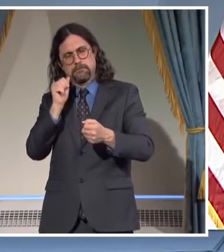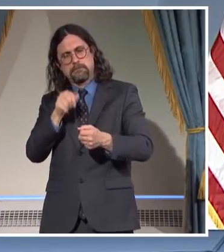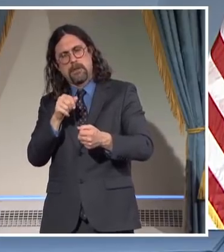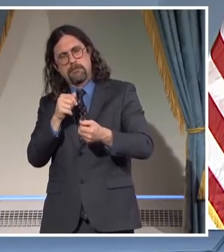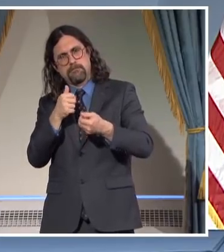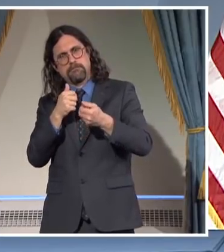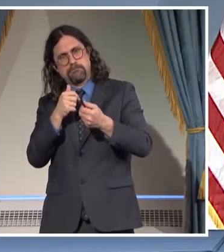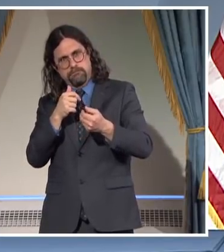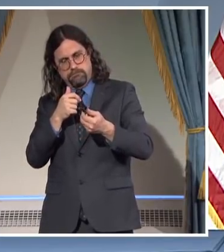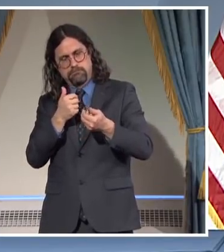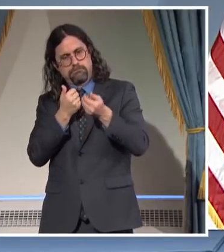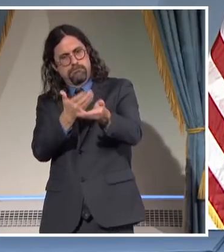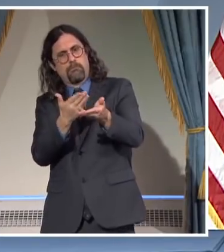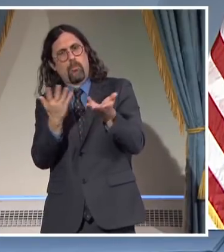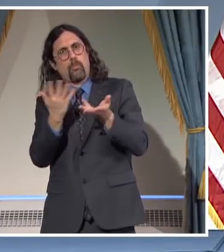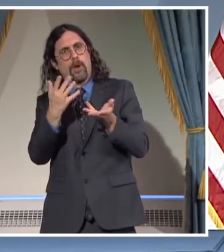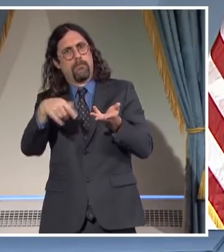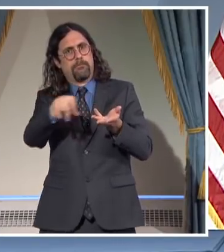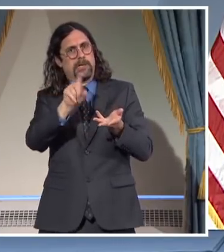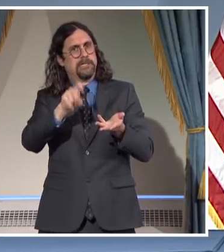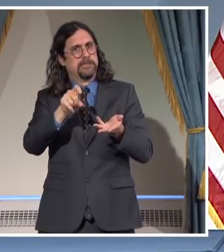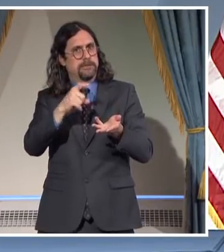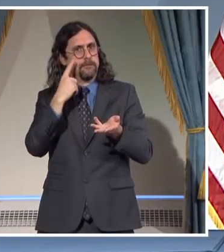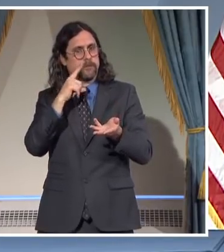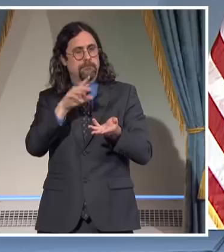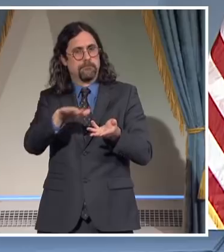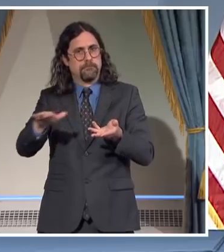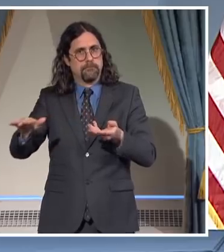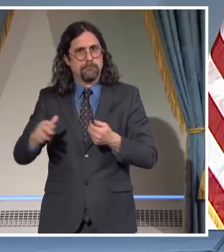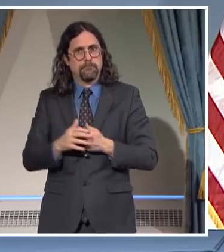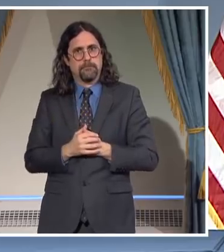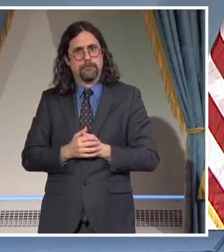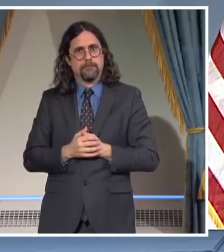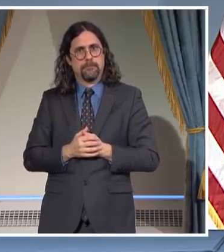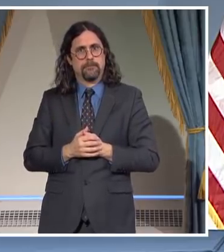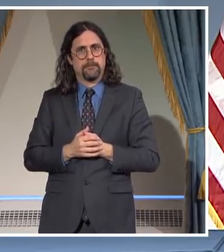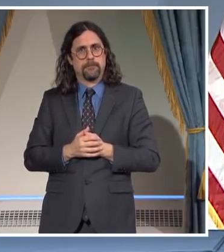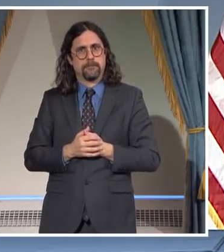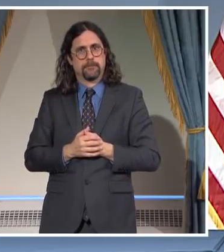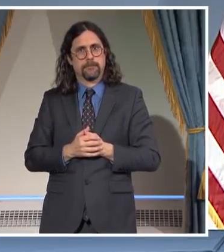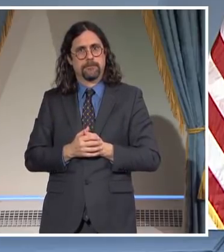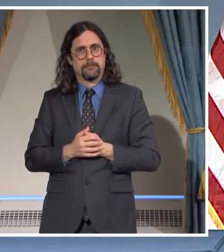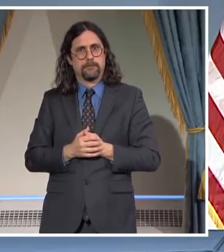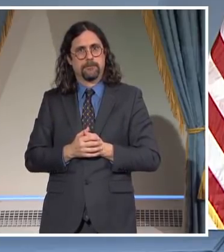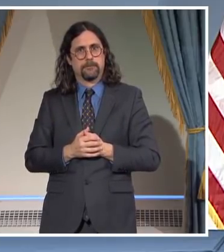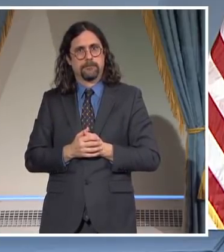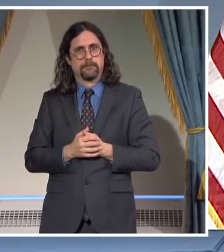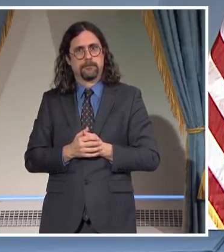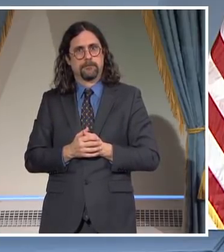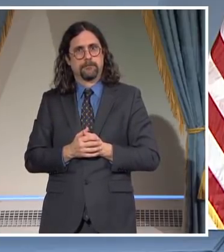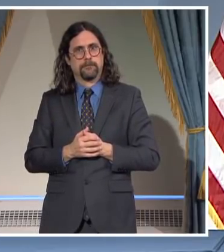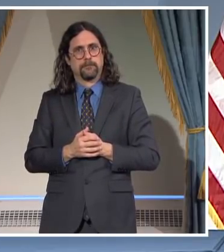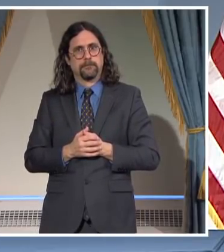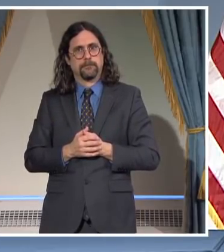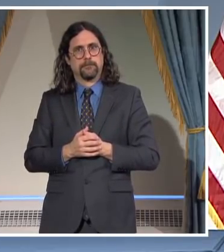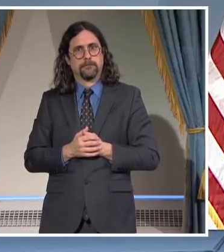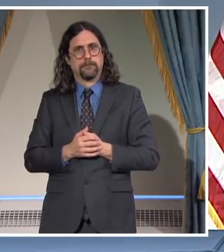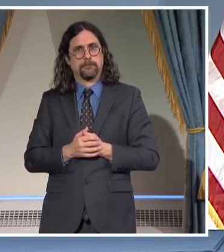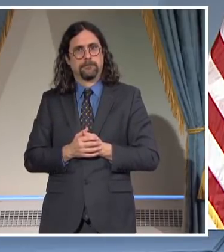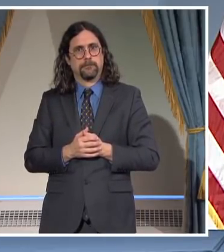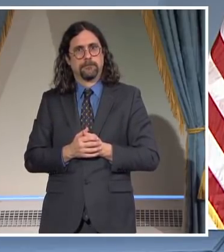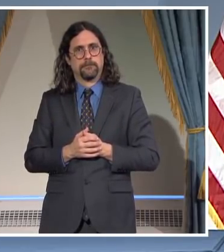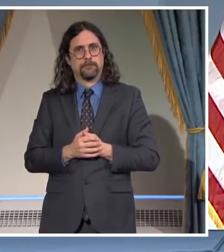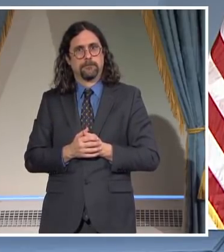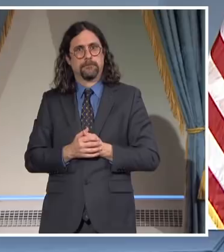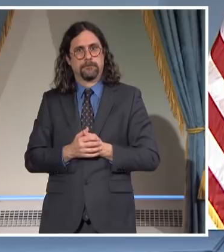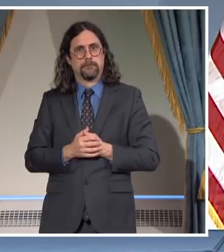those centers. We have approximately 40,000 student capacity in those centers. So we're going to keep